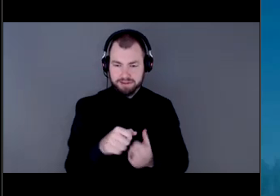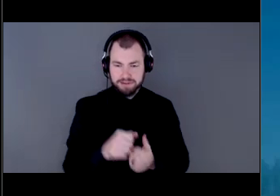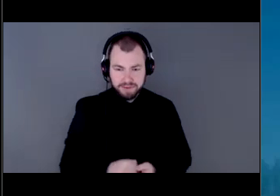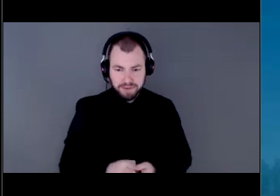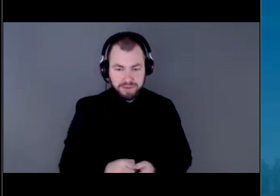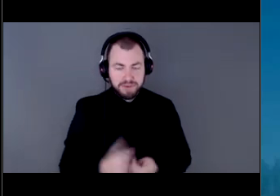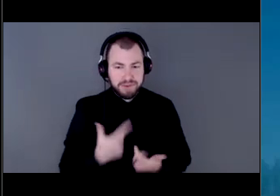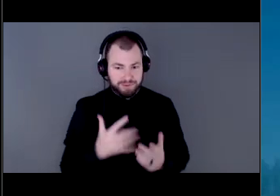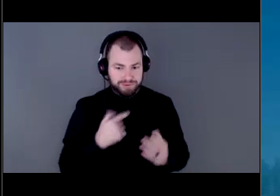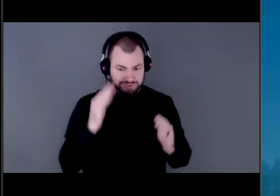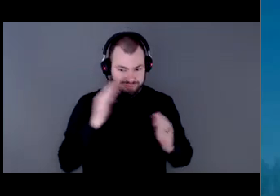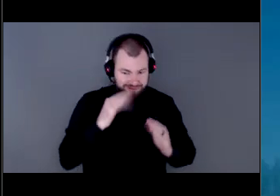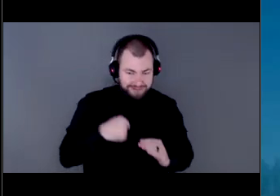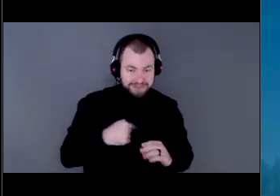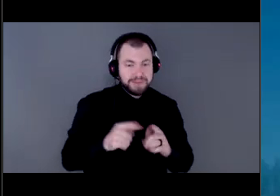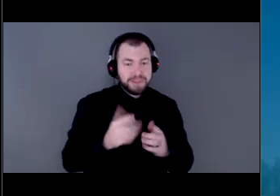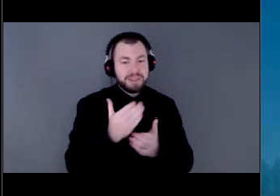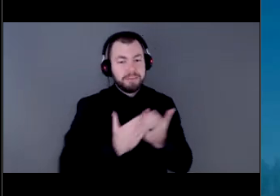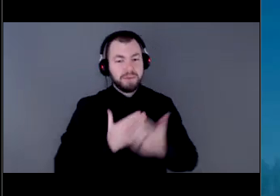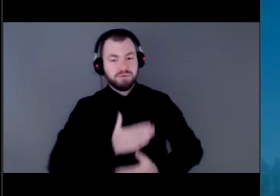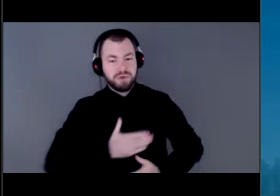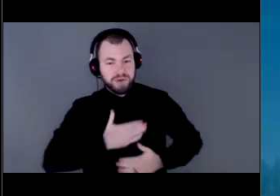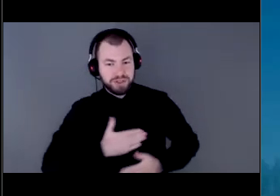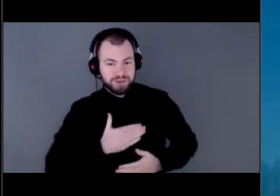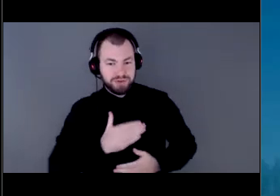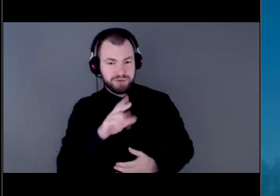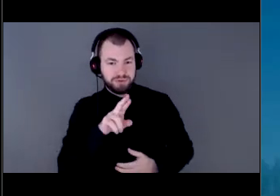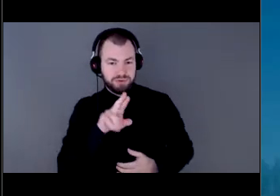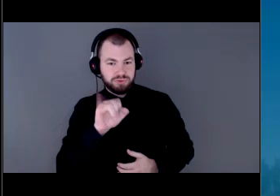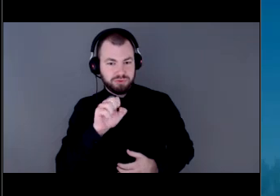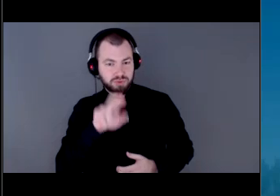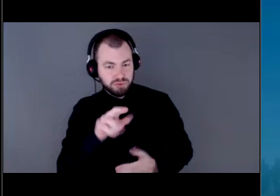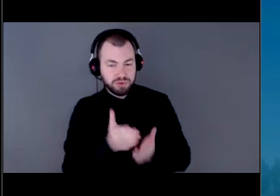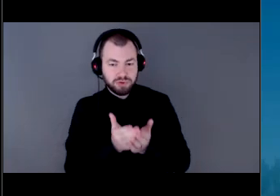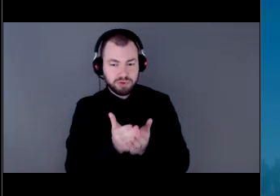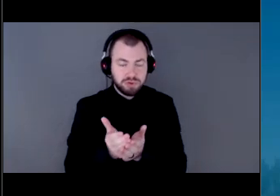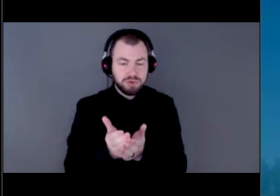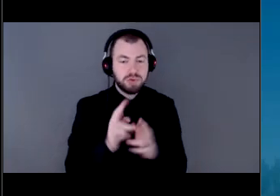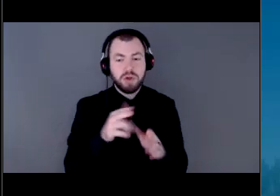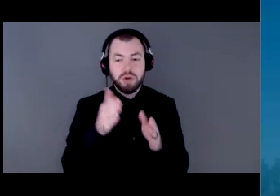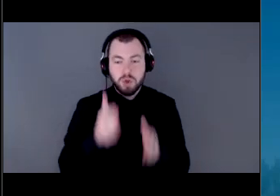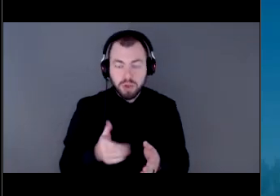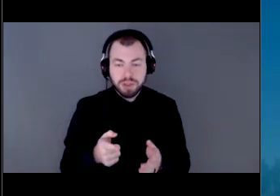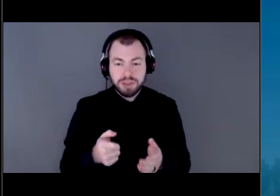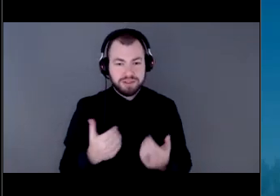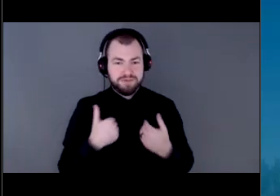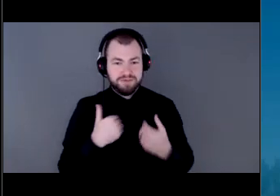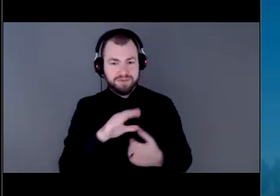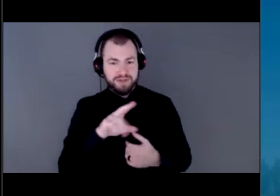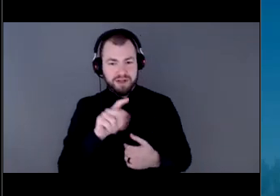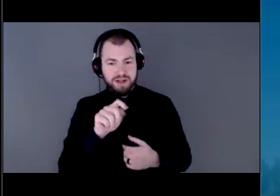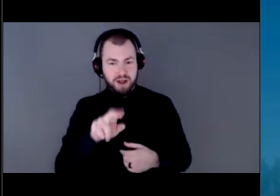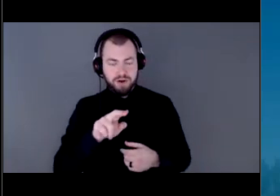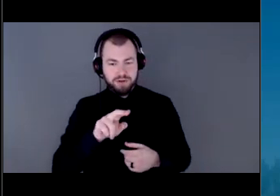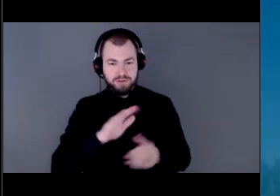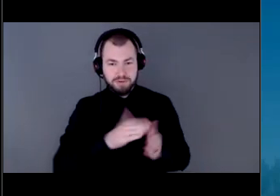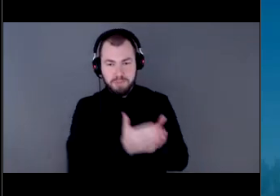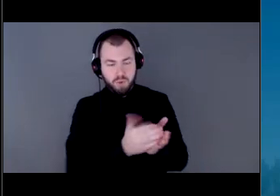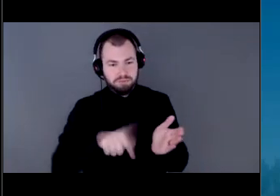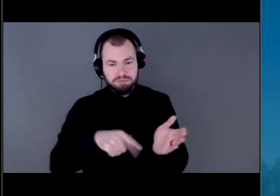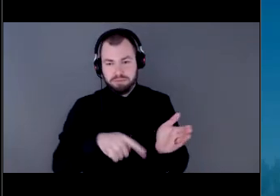our recreational cruisers, tourists that visit Maine in the summertime, they just run with cutters on their boat because there's so many lines in the